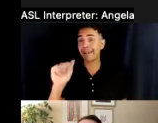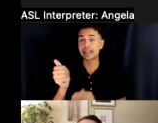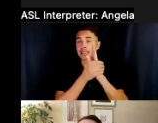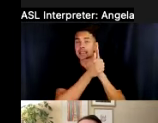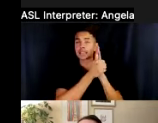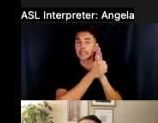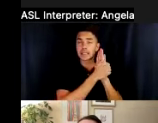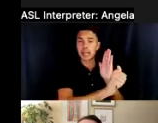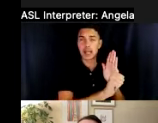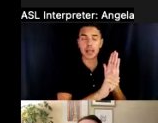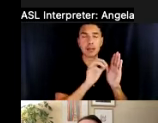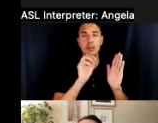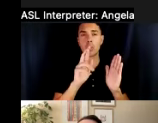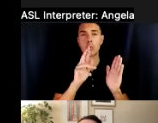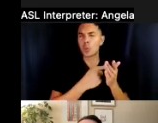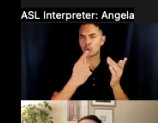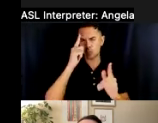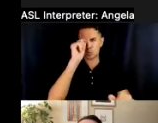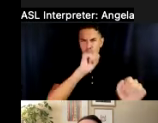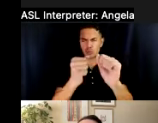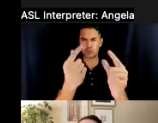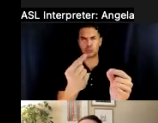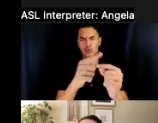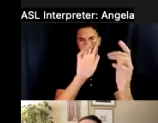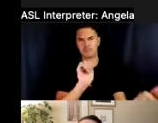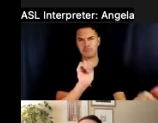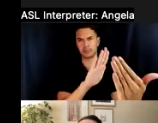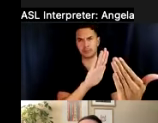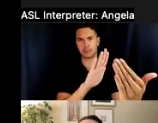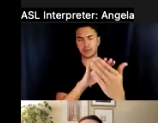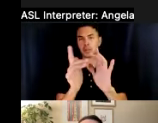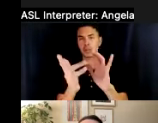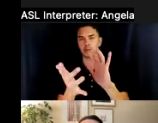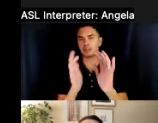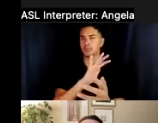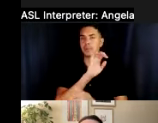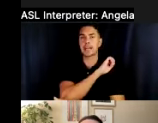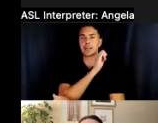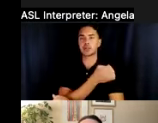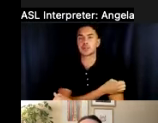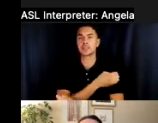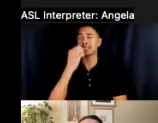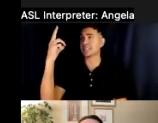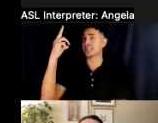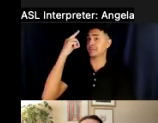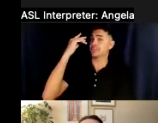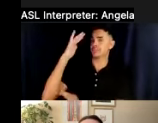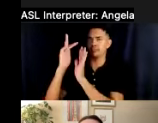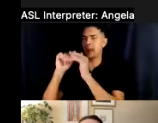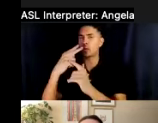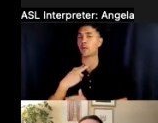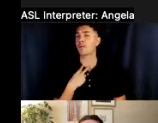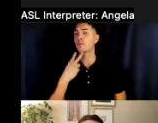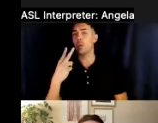you employed at that time to kind of change the energy in a space or continue to be a voice for